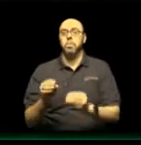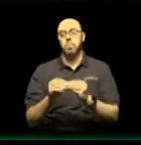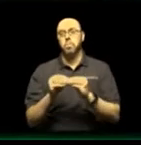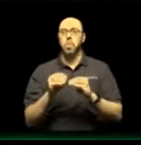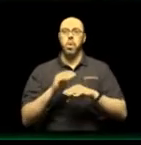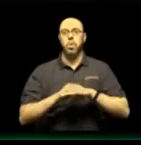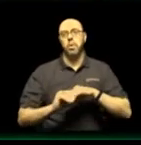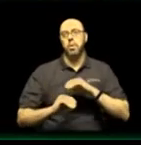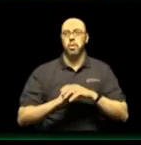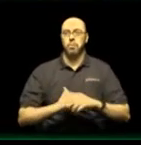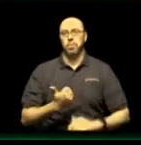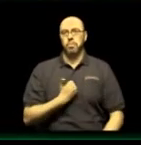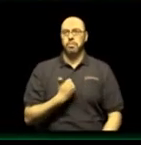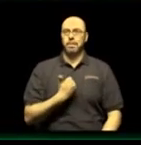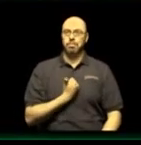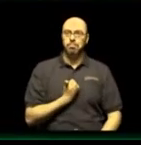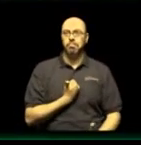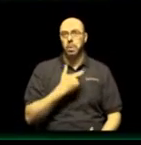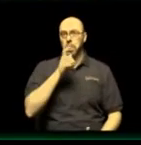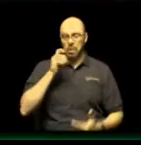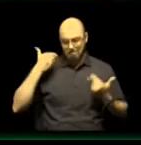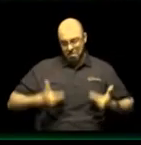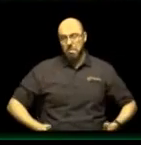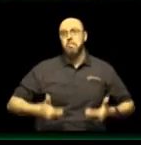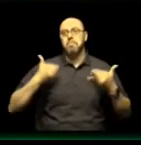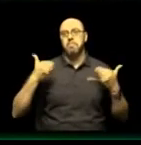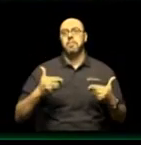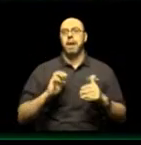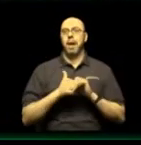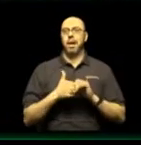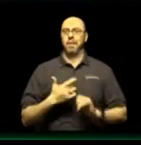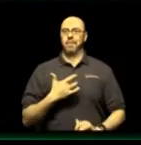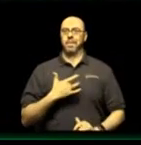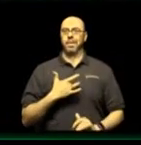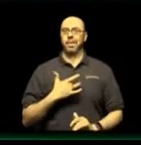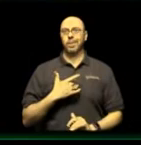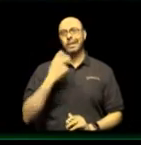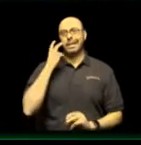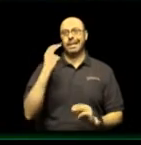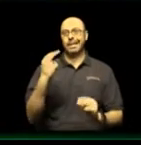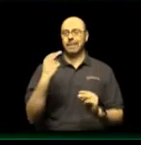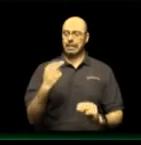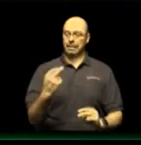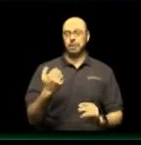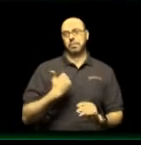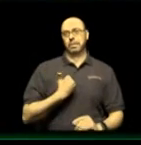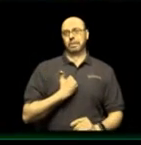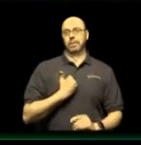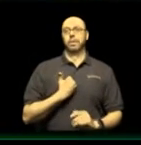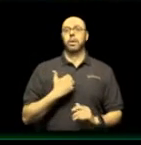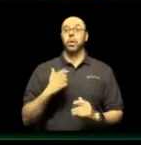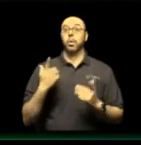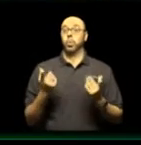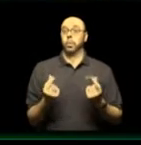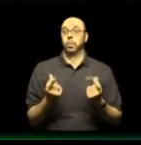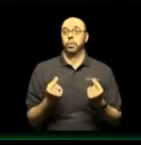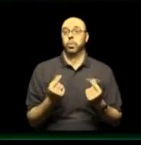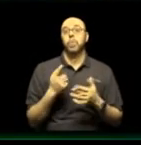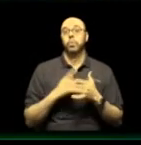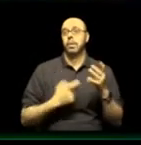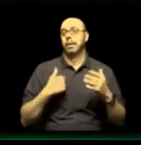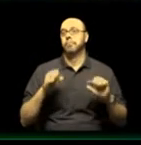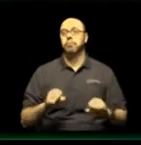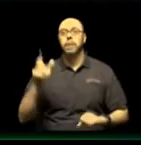comfortable who I am, and I'm really happy, I'm proud of myself, what I'm doing, what I can